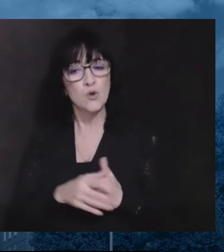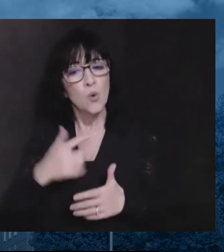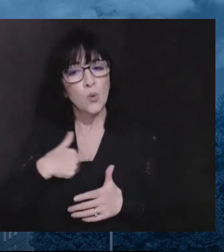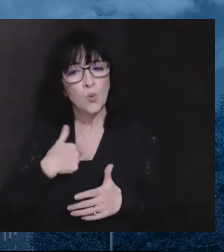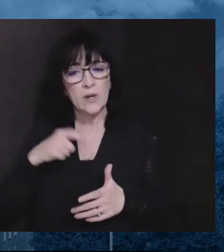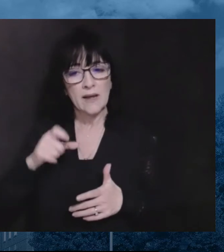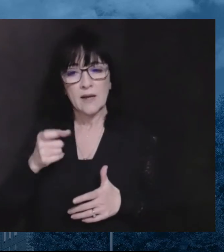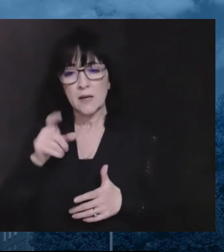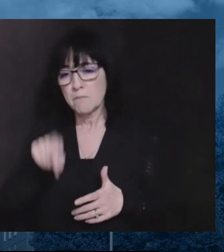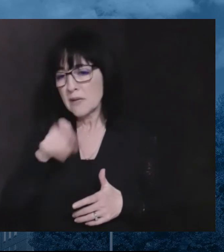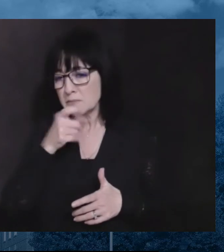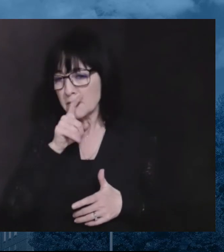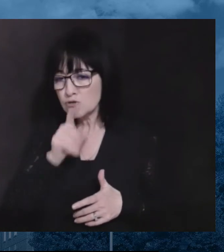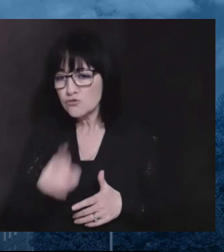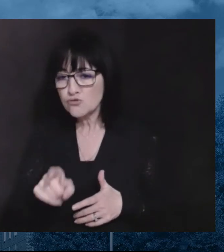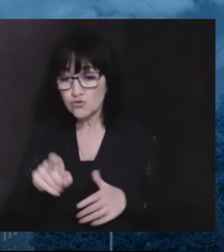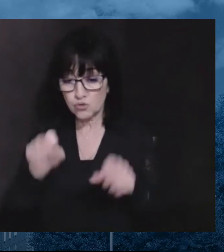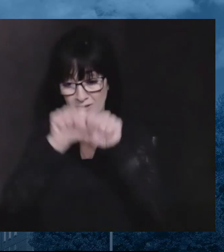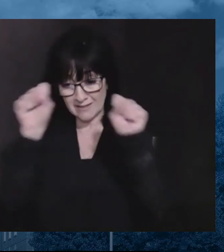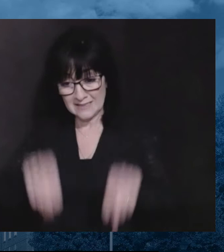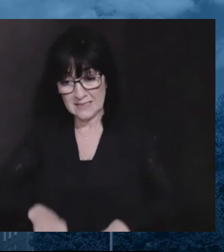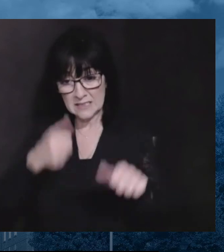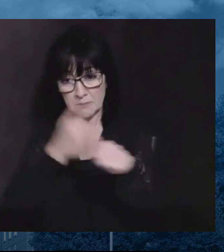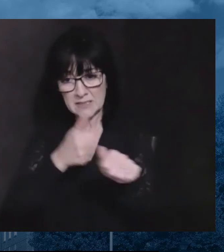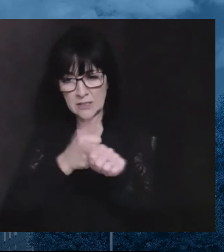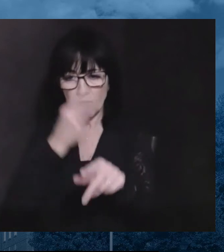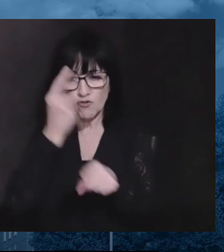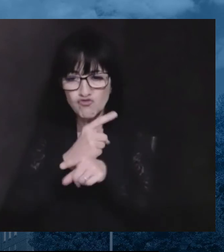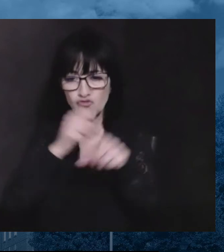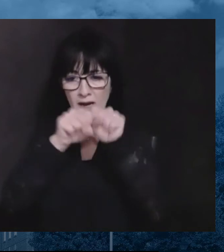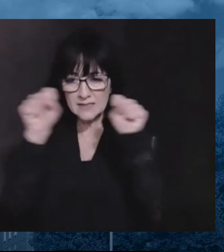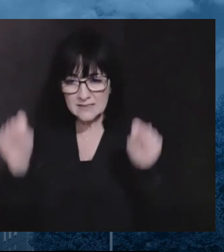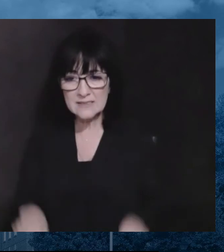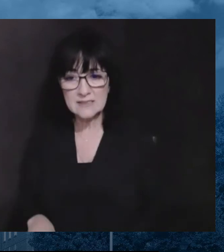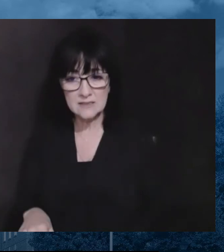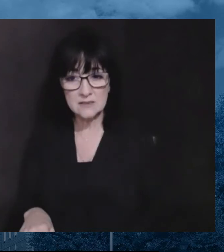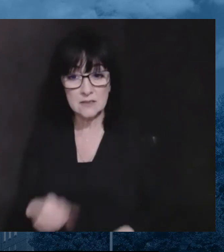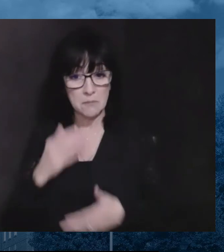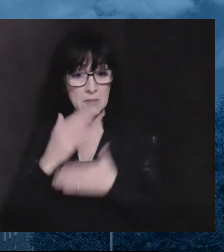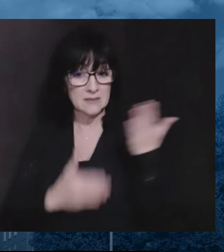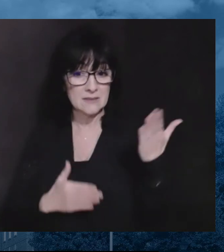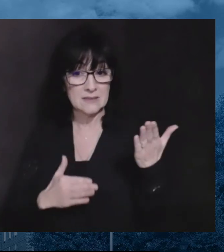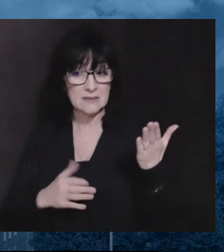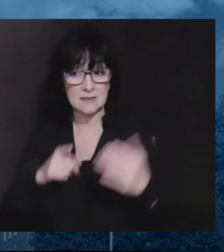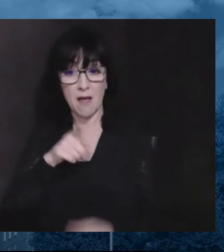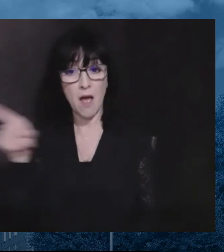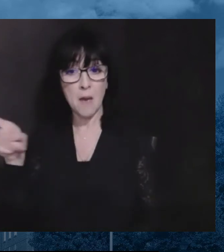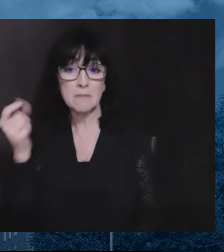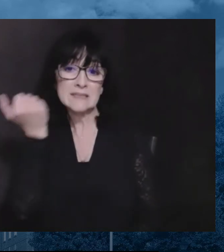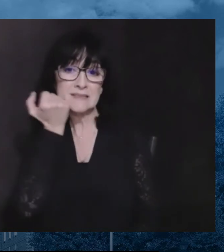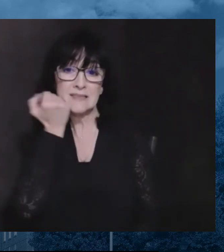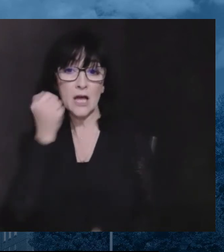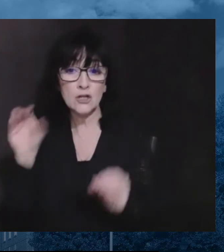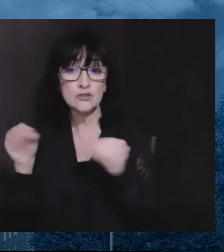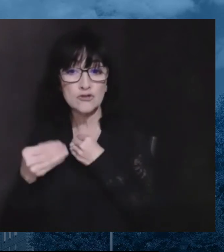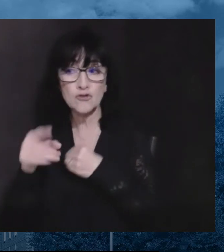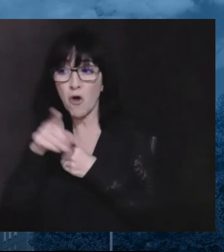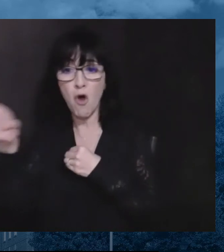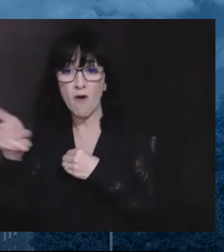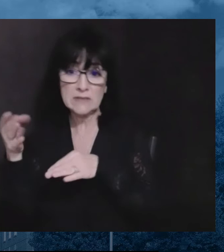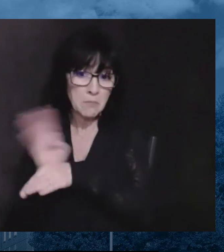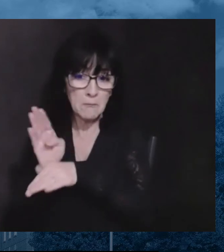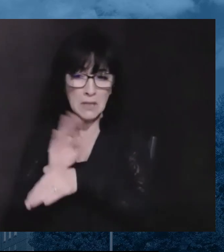important, but other partners are stepping up. So we have dentists that have signed up to vaccinate. Veterinarians can